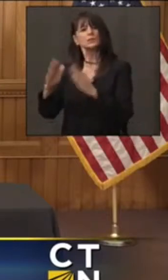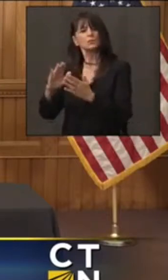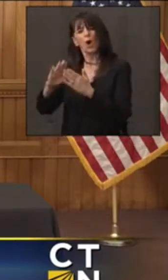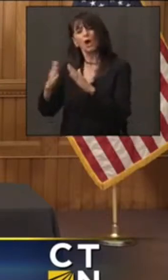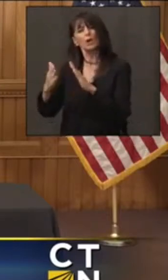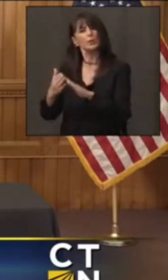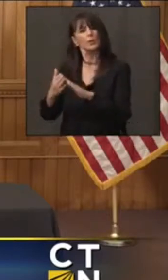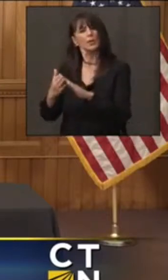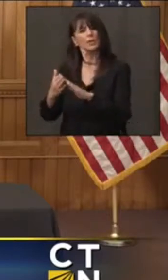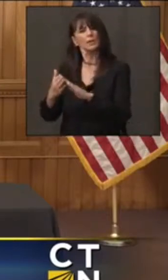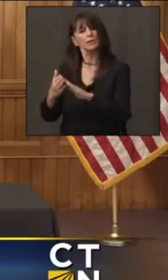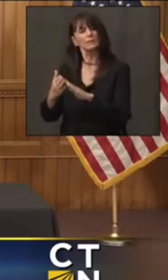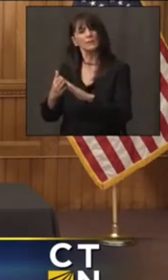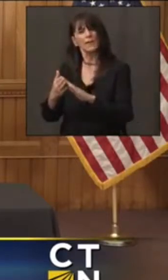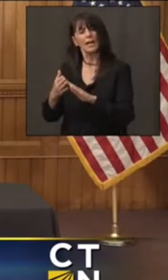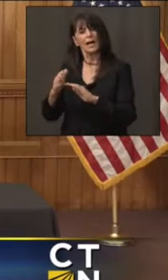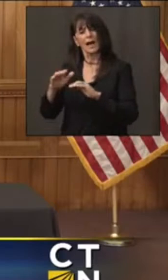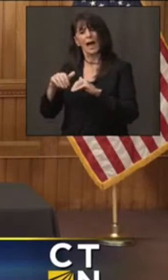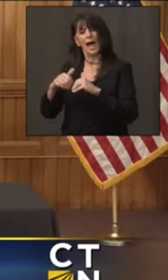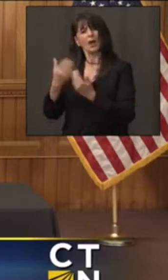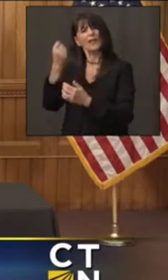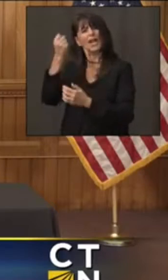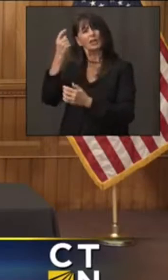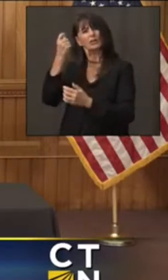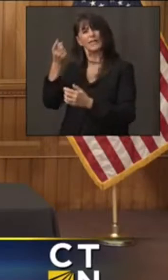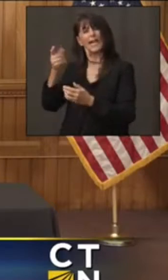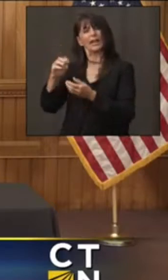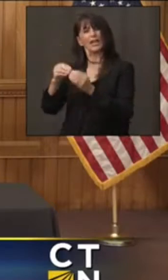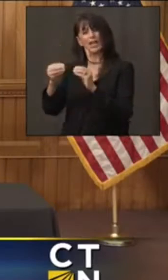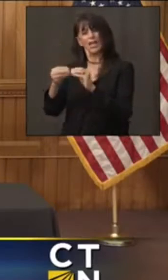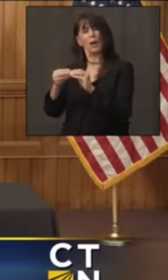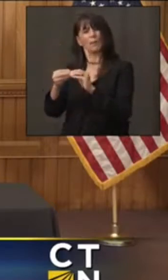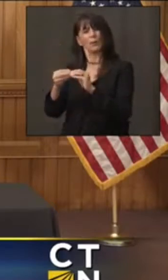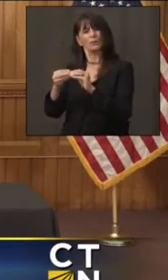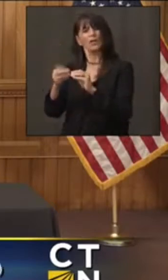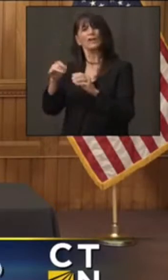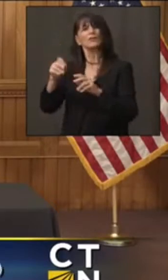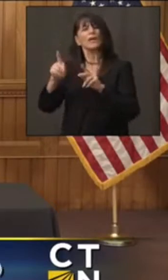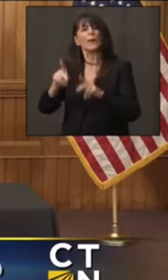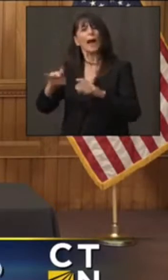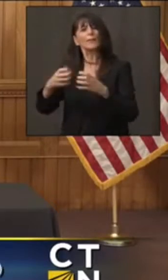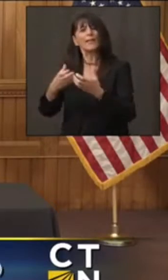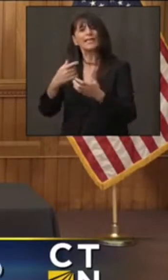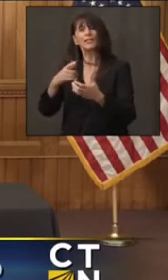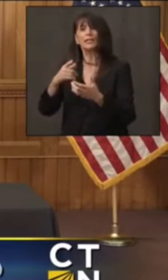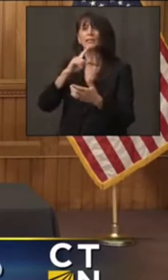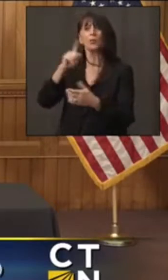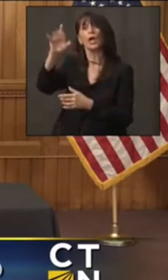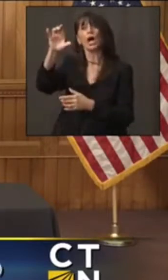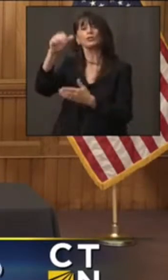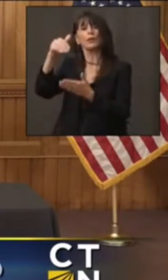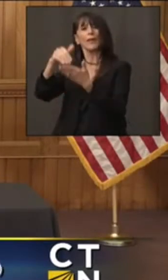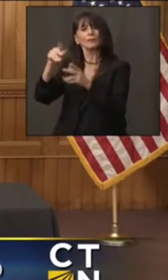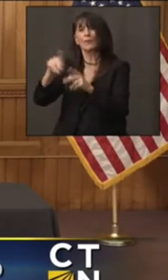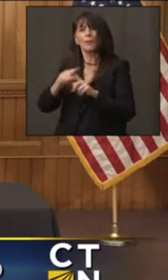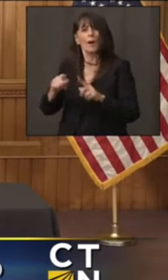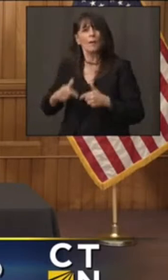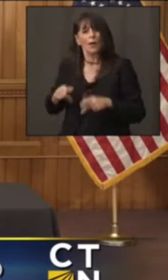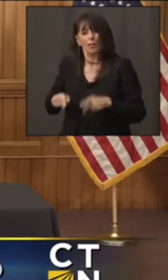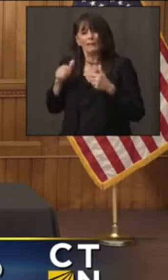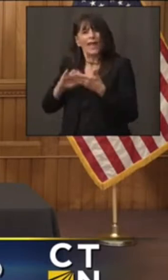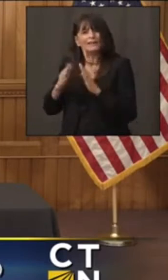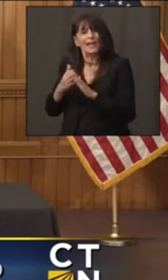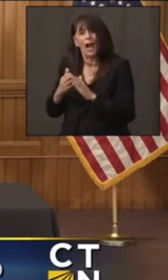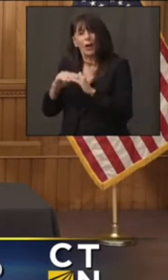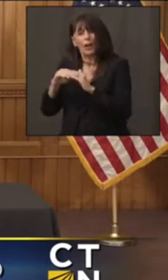interpret these case numbers by 100,000? I'm sorry, I don't really get how do they figure out how